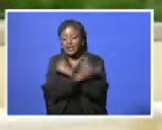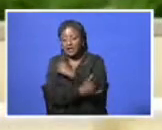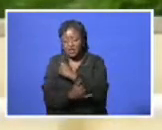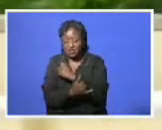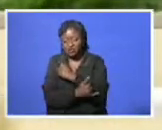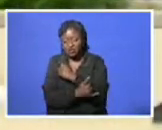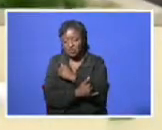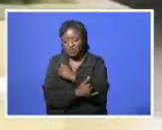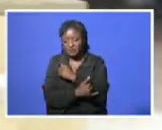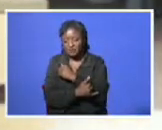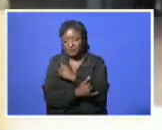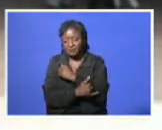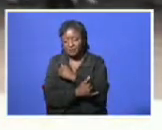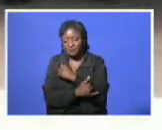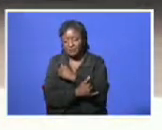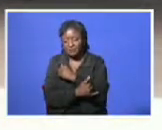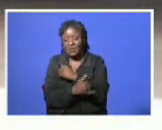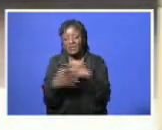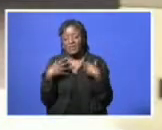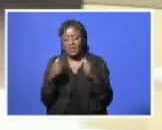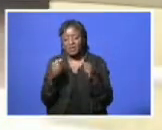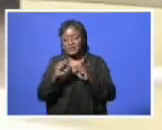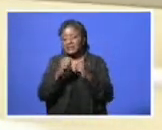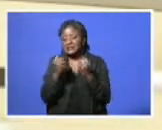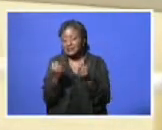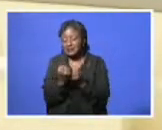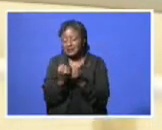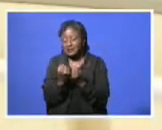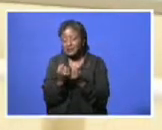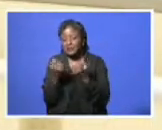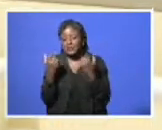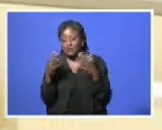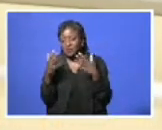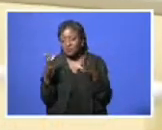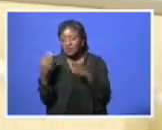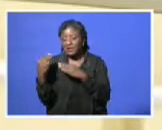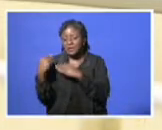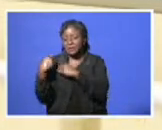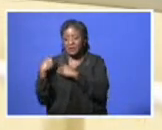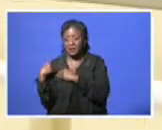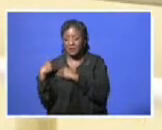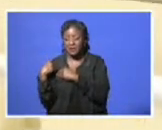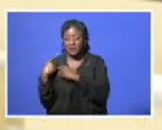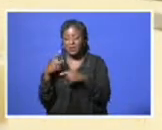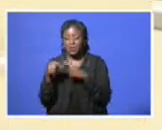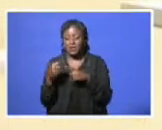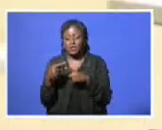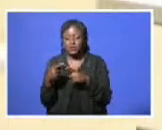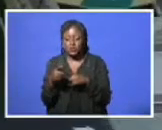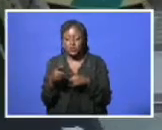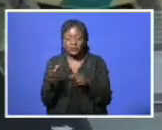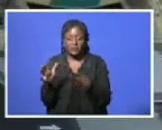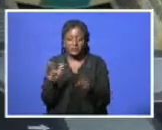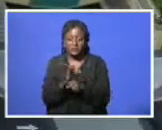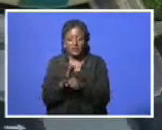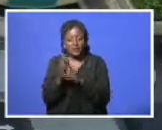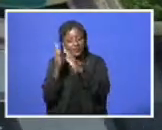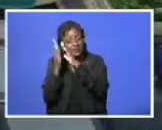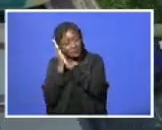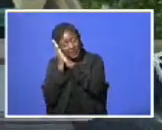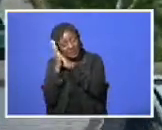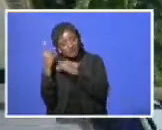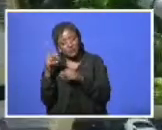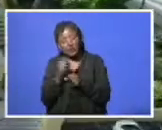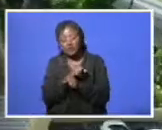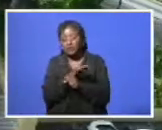strain, something Wells admits. When you take up the bed spaces for COVID patients, there are less bed spaces to be able to